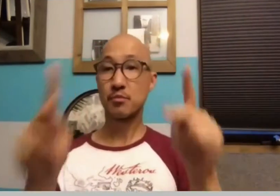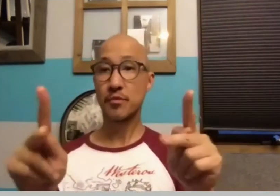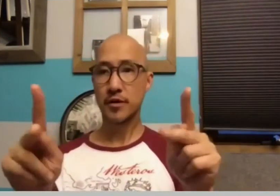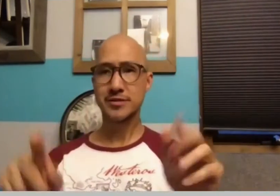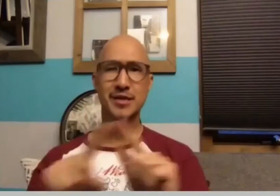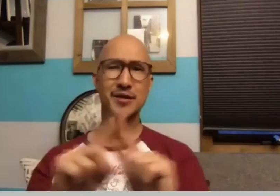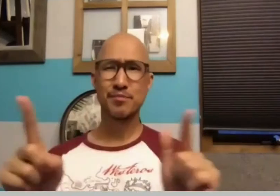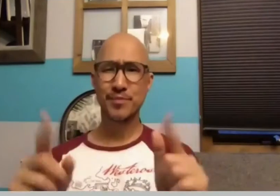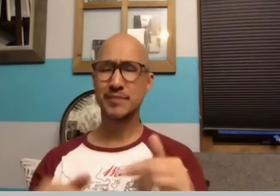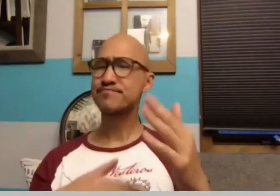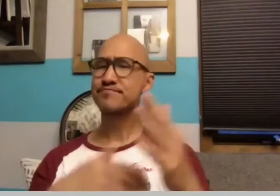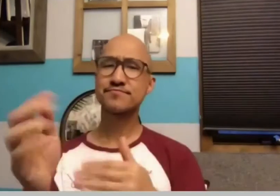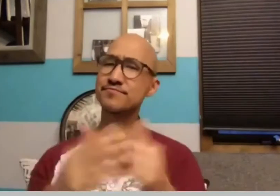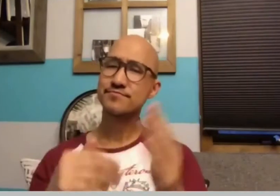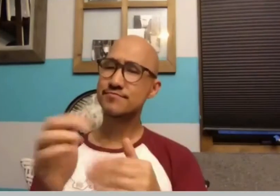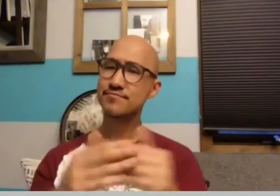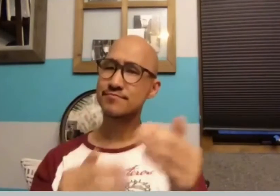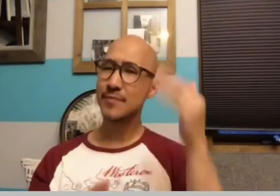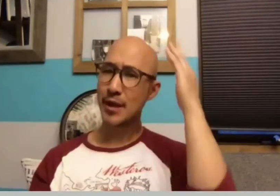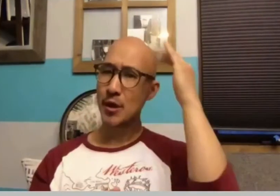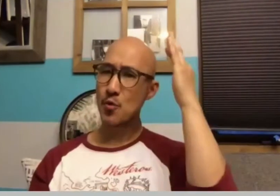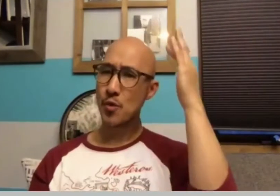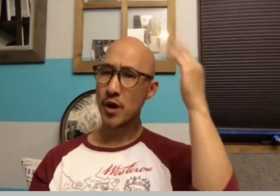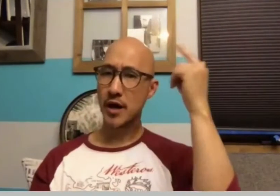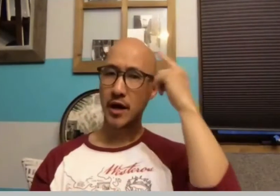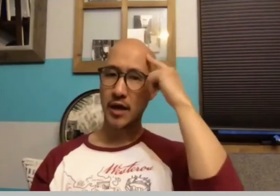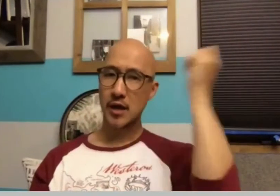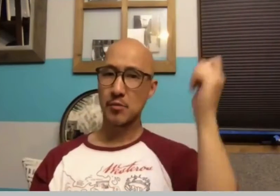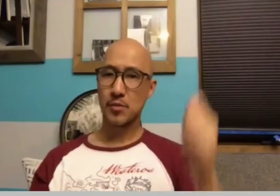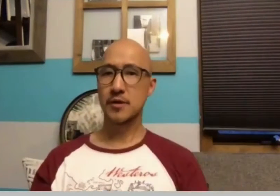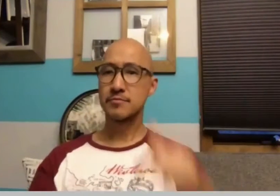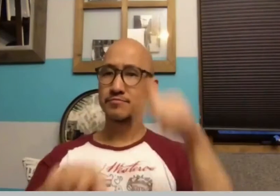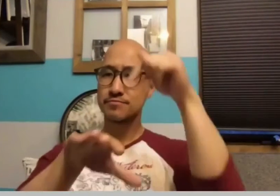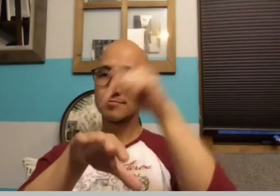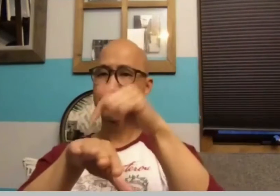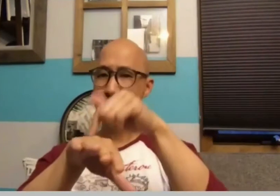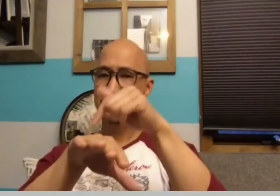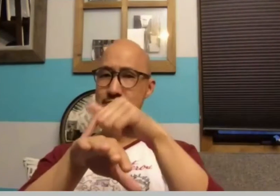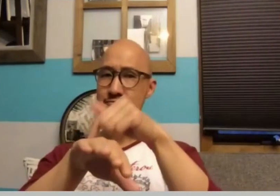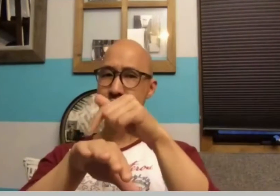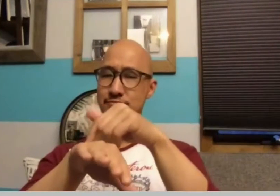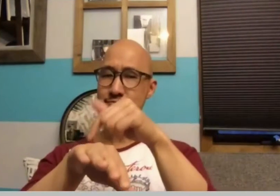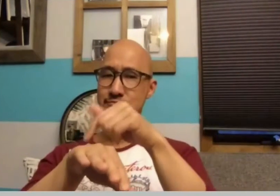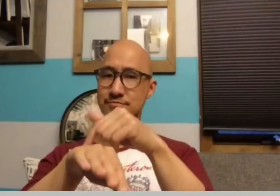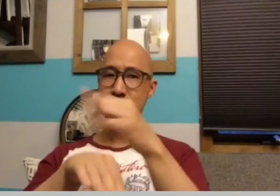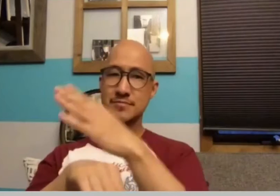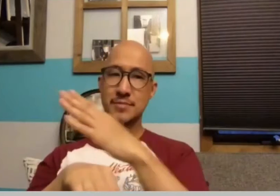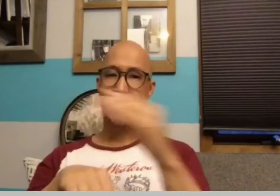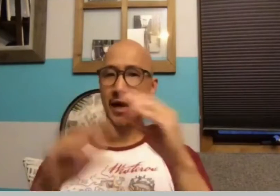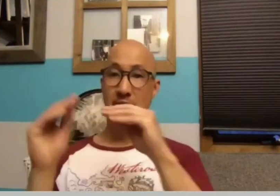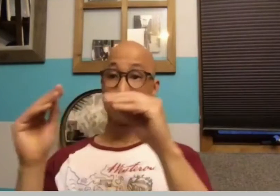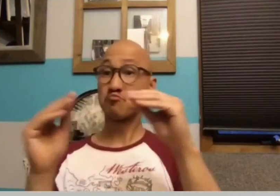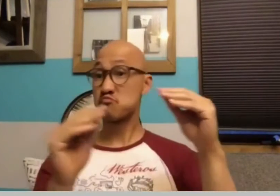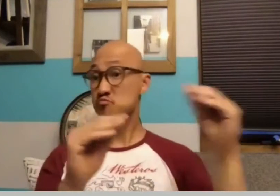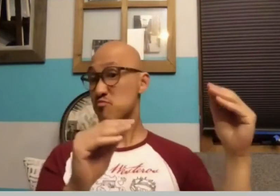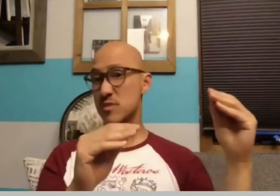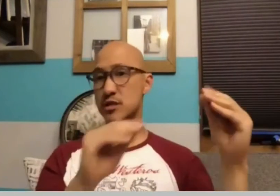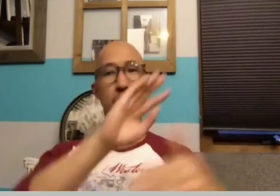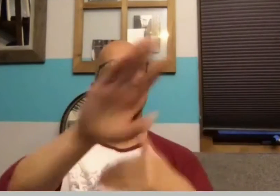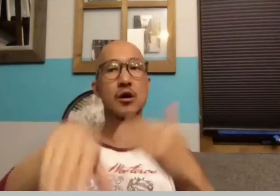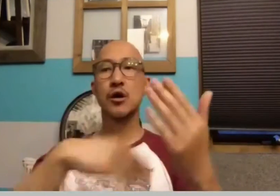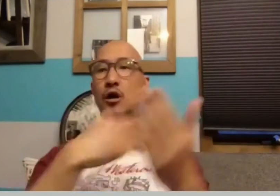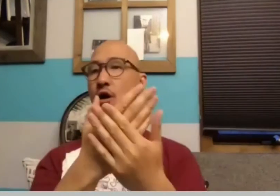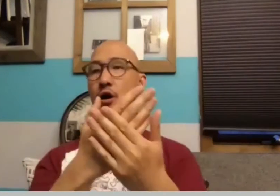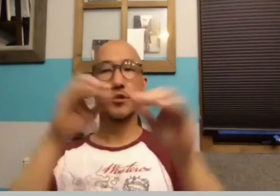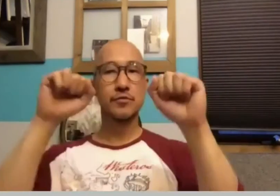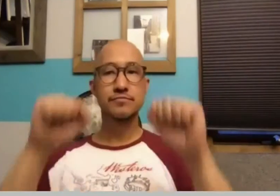derivatives of that we see in the New Testament. We can see Jesus' own teachings in these 9 books, these 9 very, very old books, if we look carefully. And